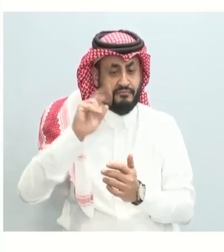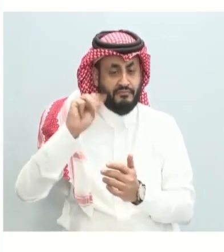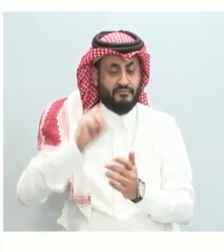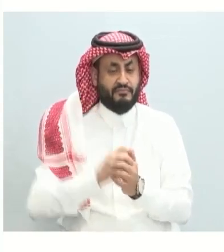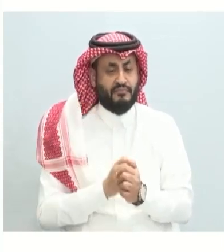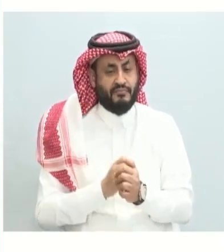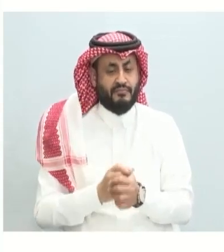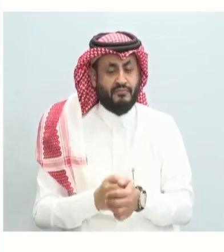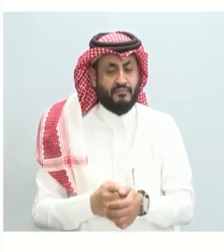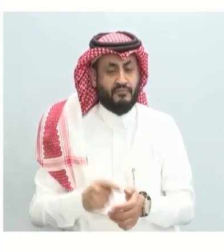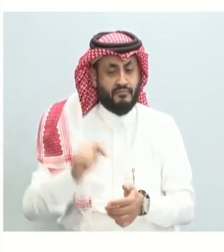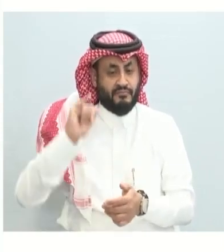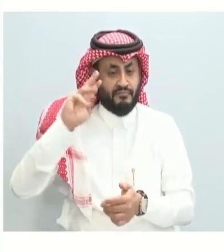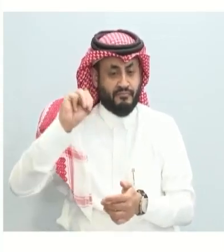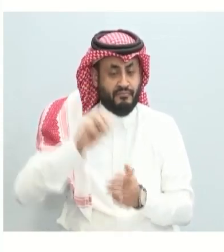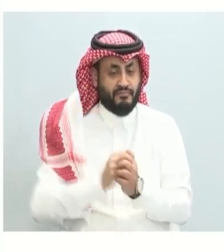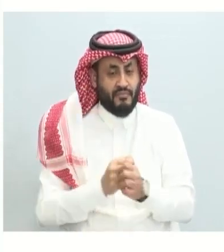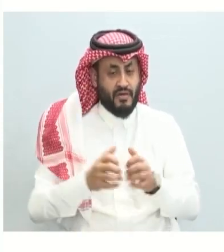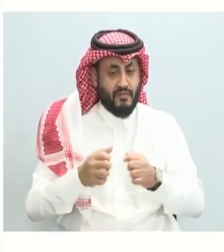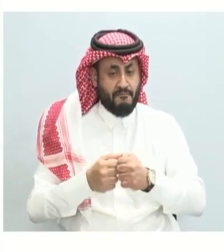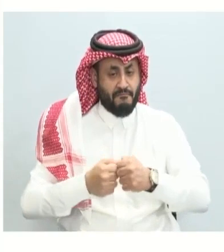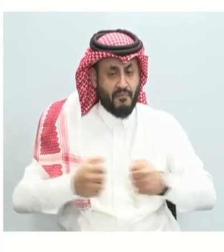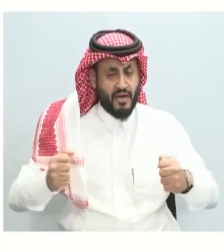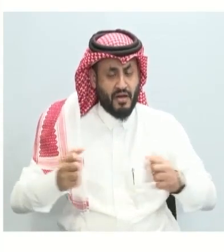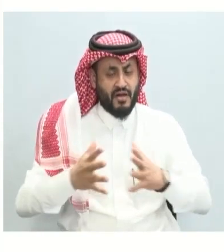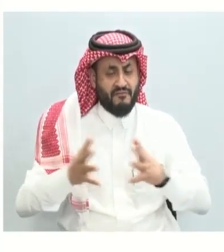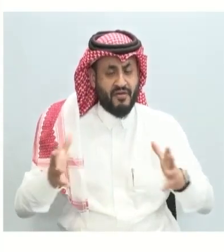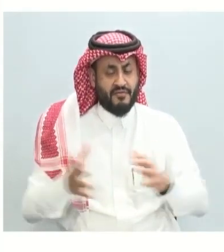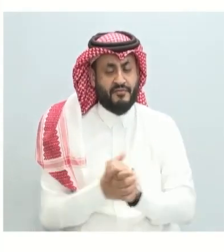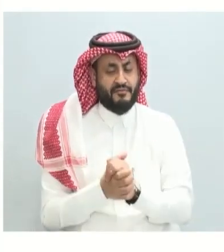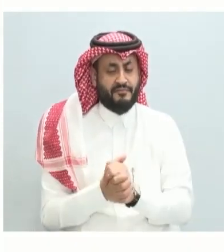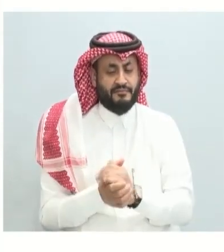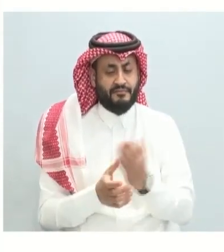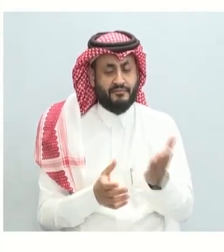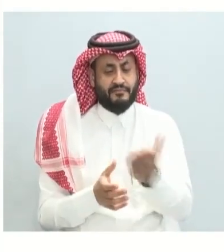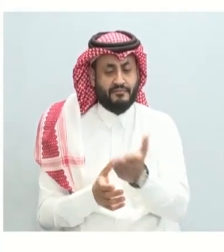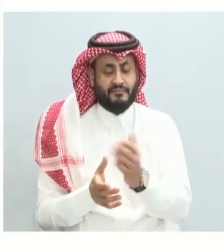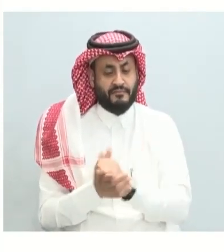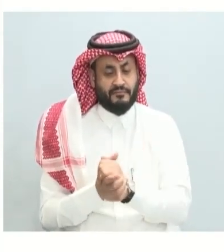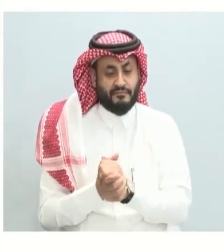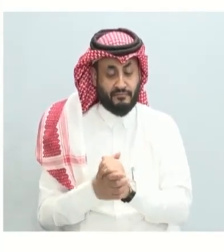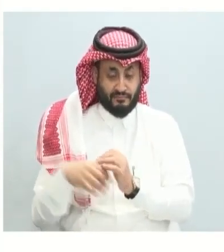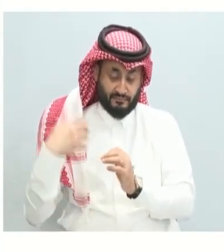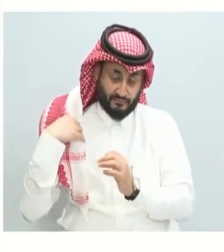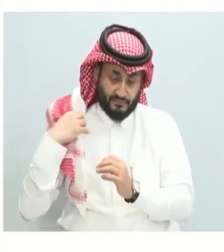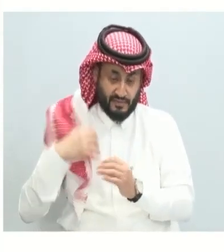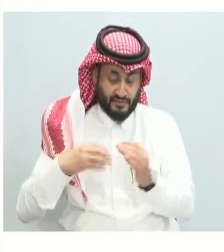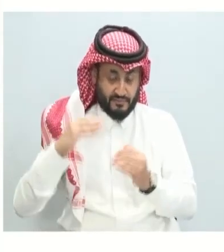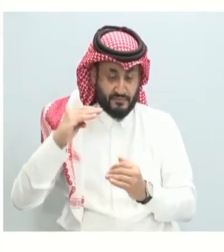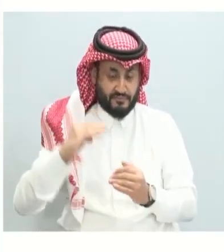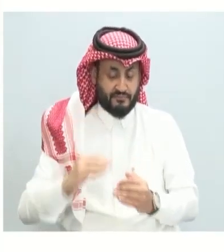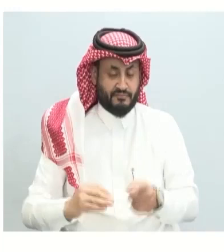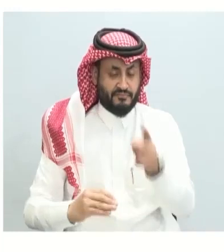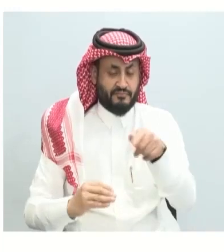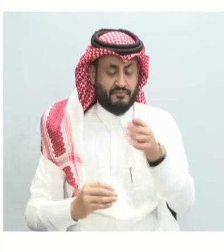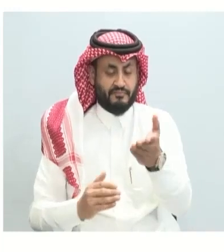big and fat. So, what do you think? Let's start answering and circling the